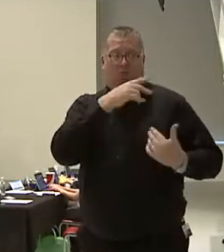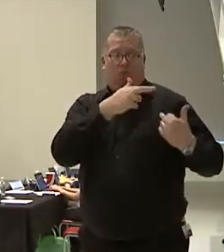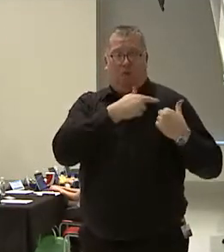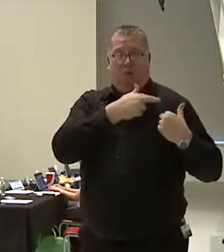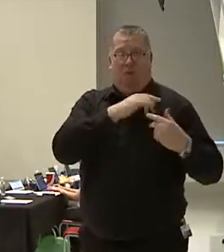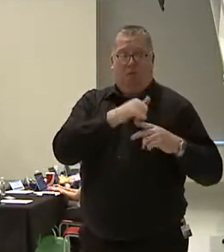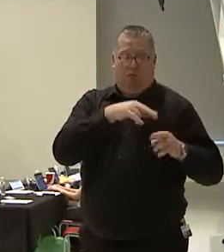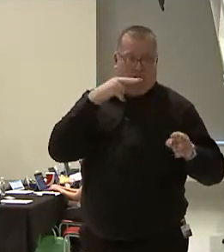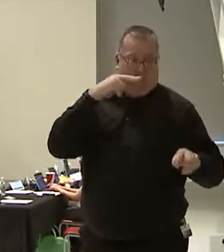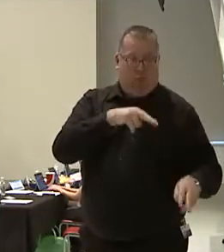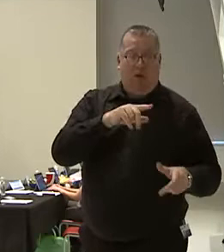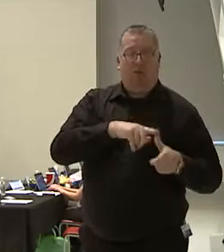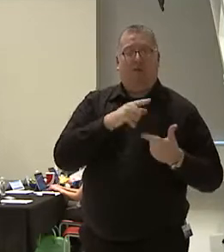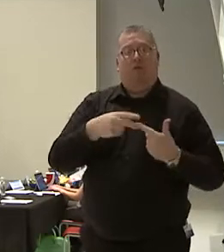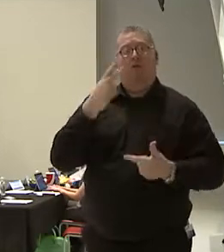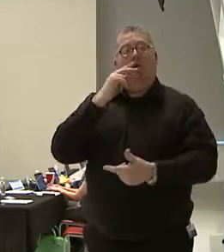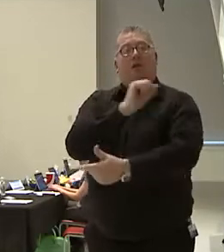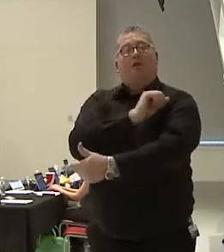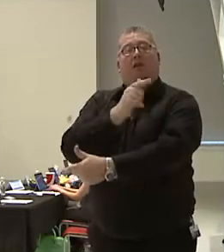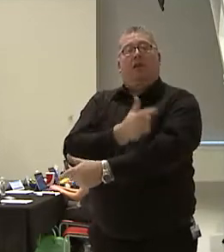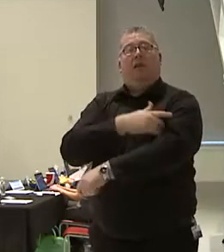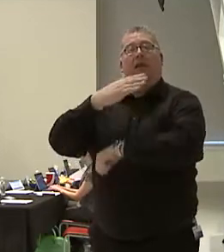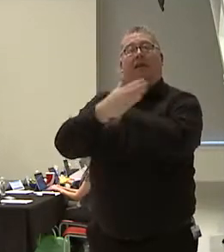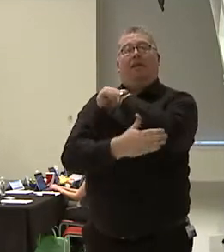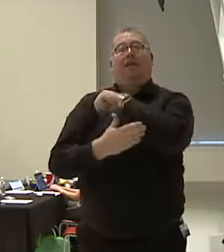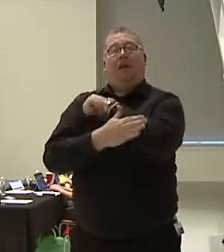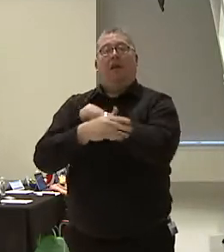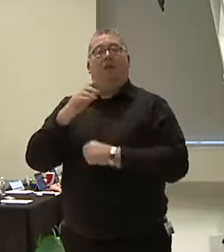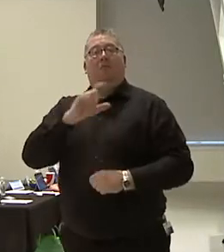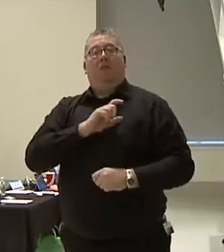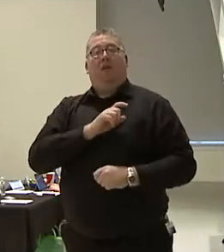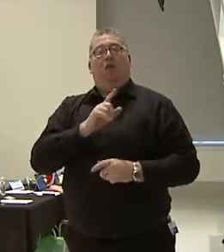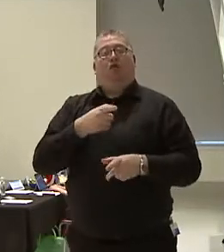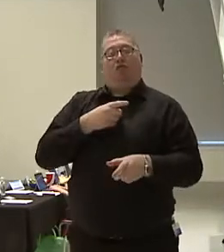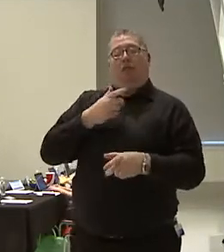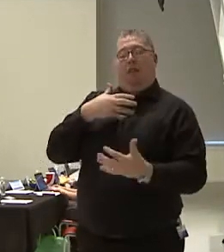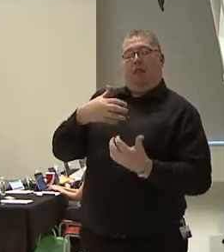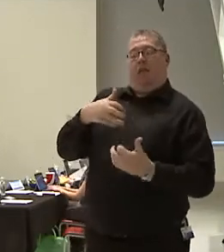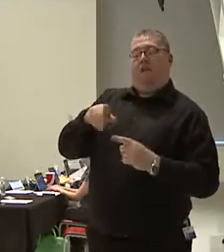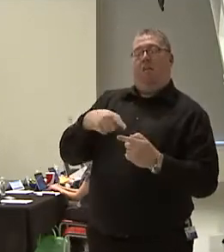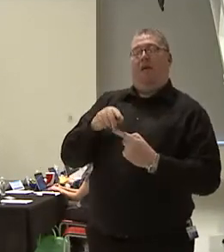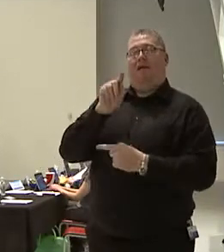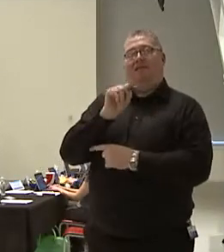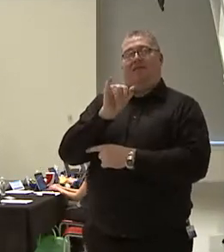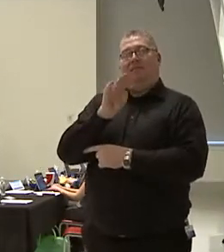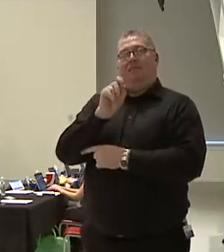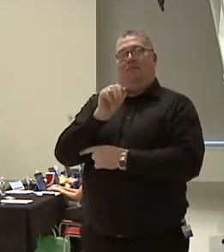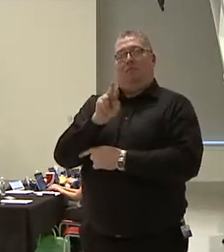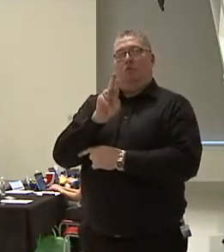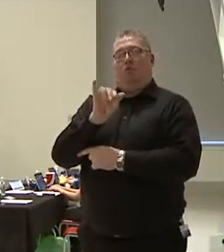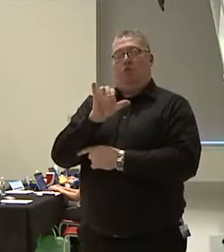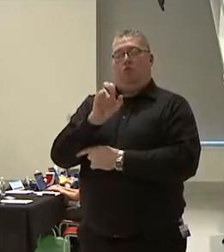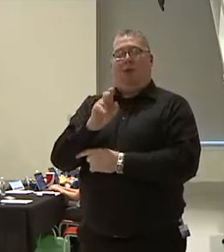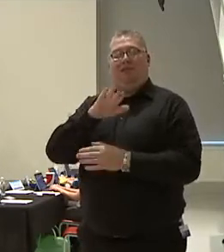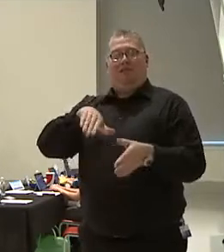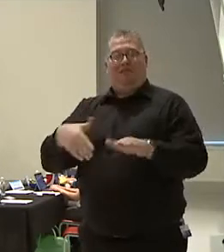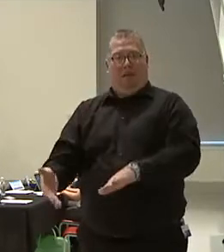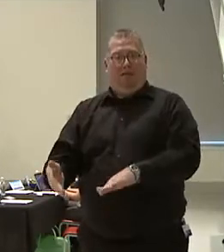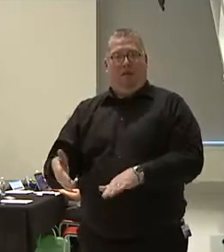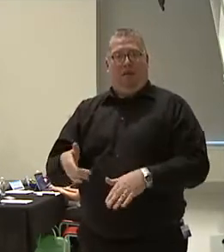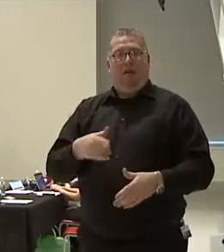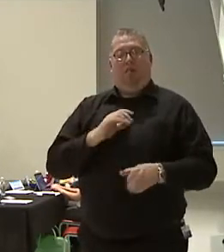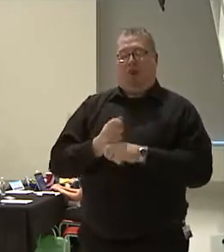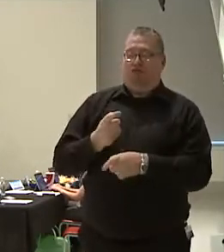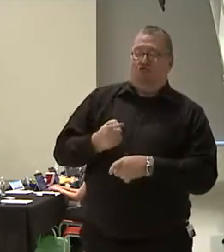second thing is we saw the St. Louis County PD make a joke about Tamir Rice's killing, right? So they made a joke about young people